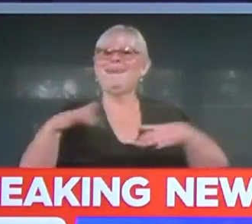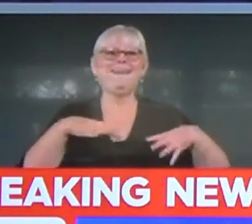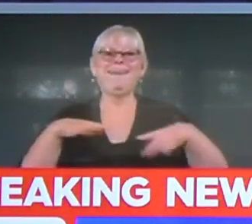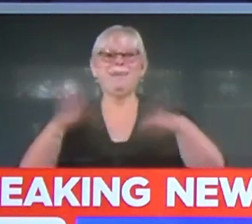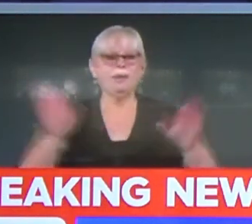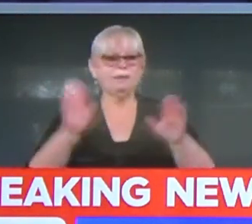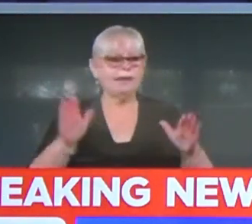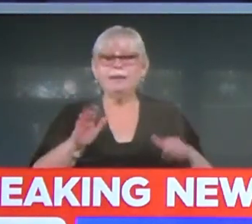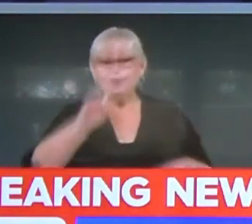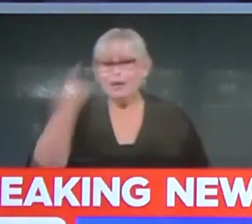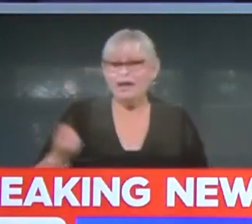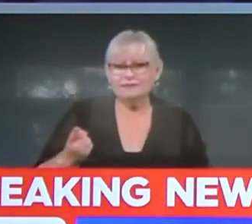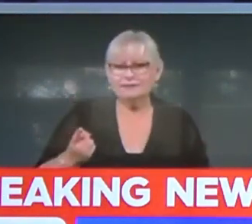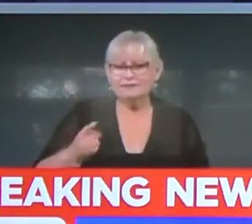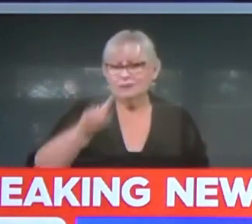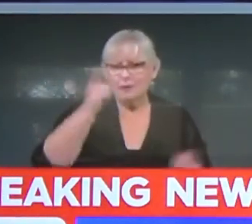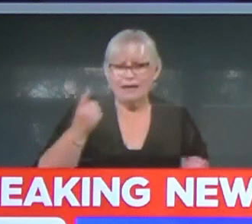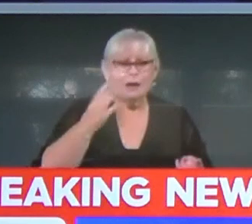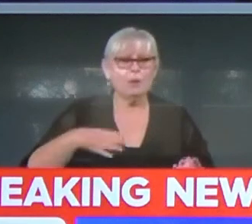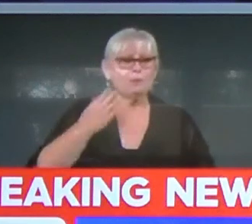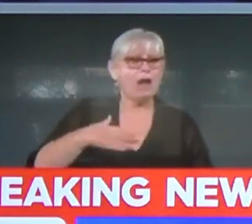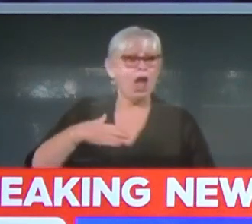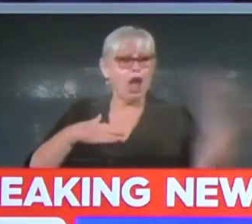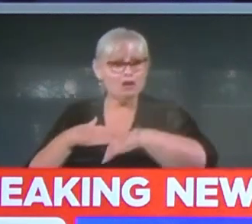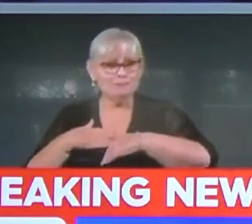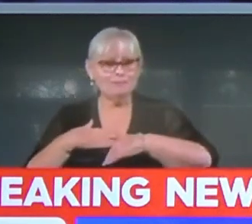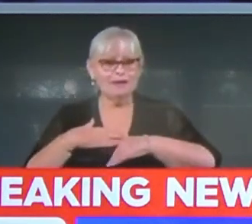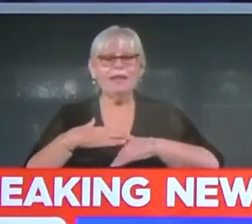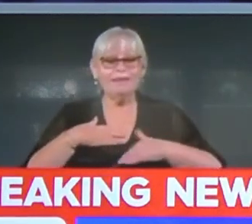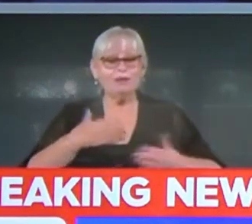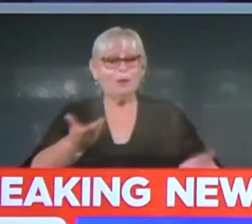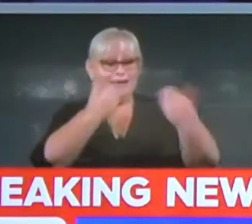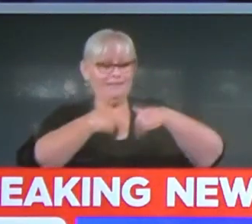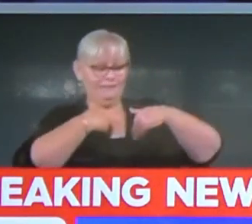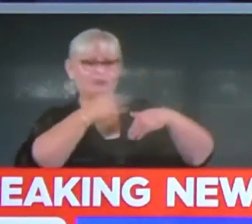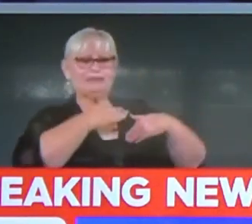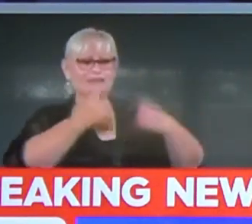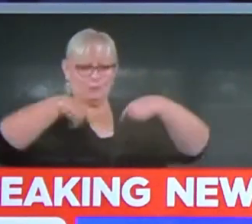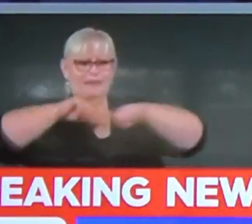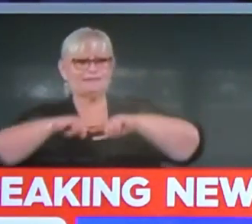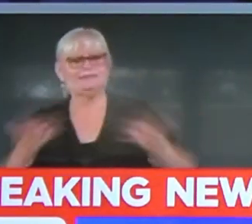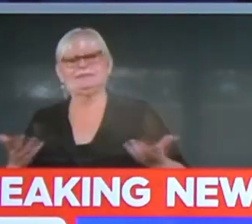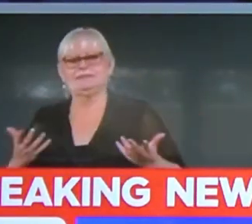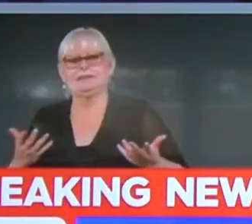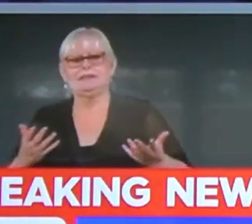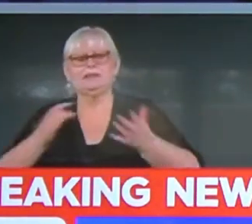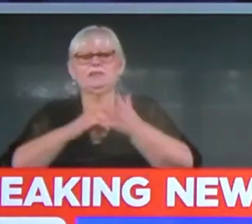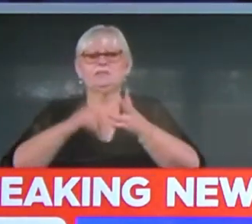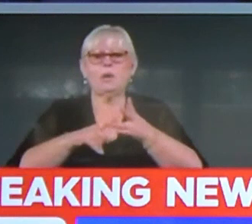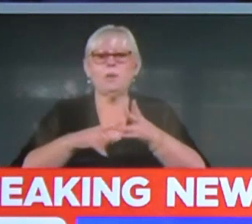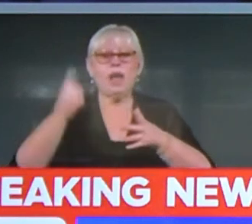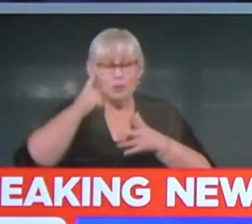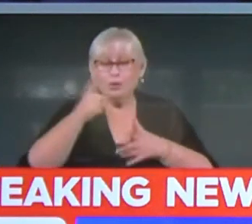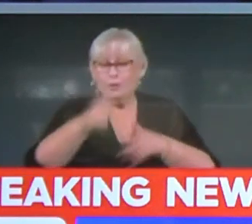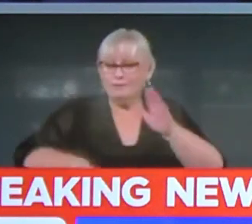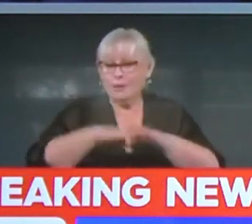travel. They can't do it, because when they come home, that's when they put Australians at risk. I had hoped that that would have been